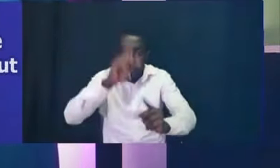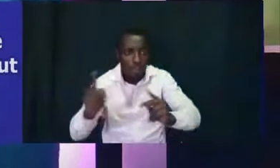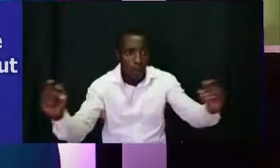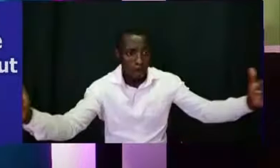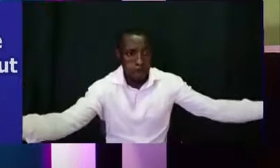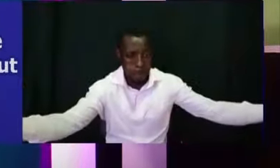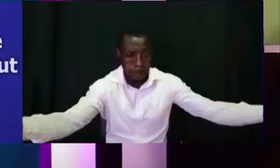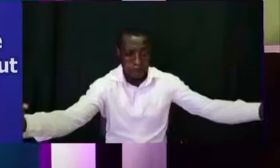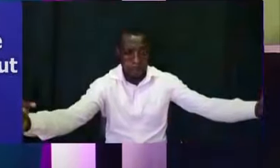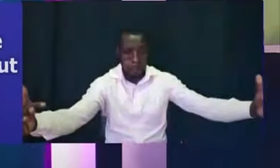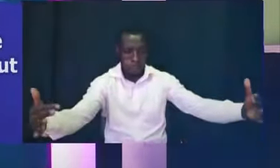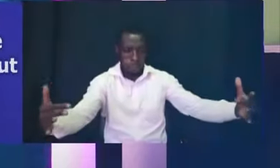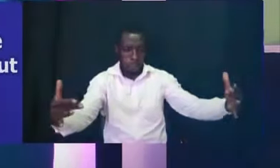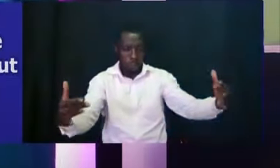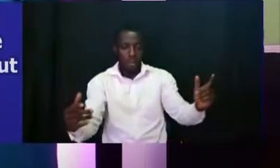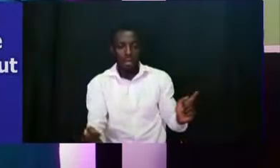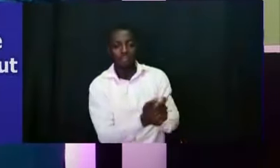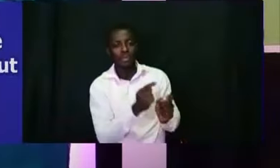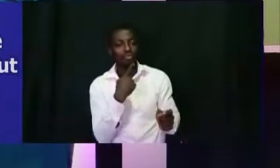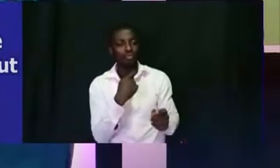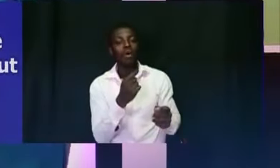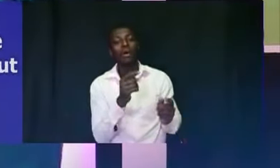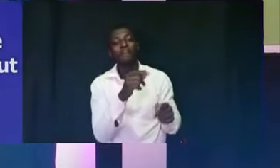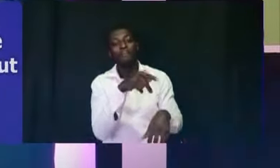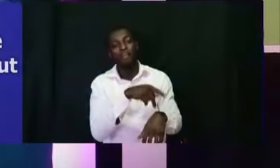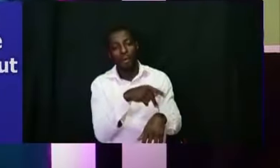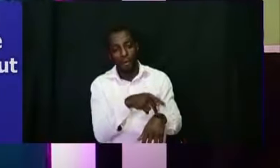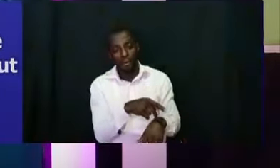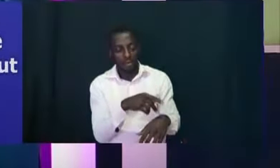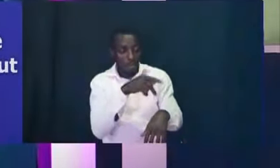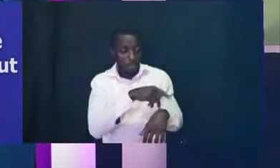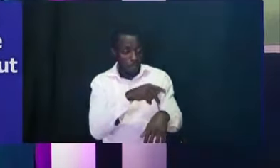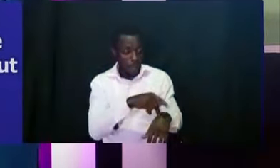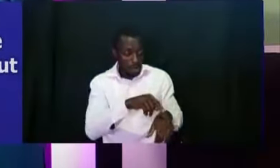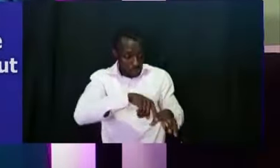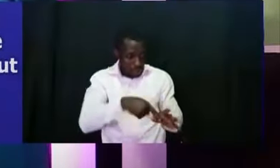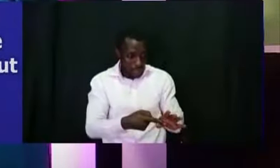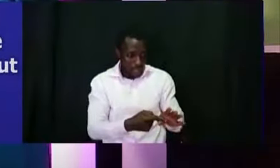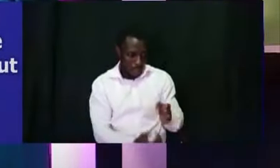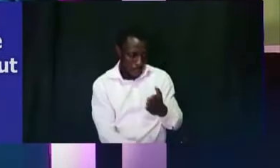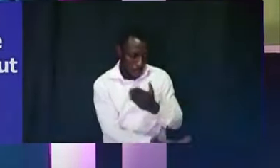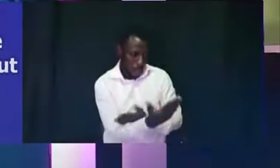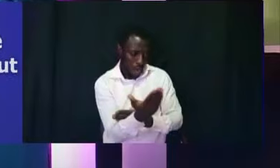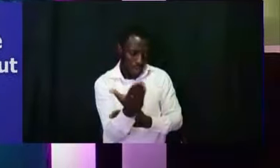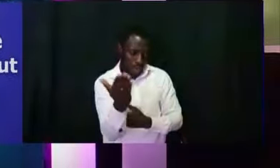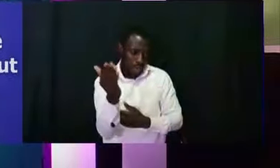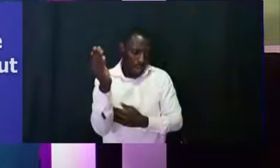was staying. He witnessed to them from morning till evening,